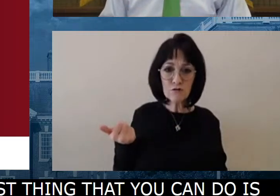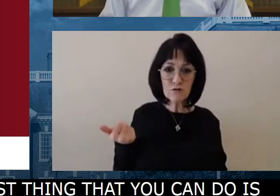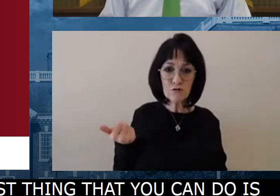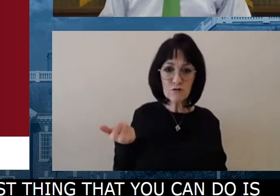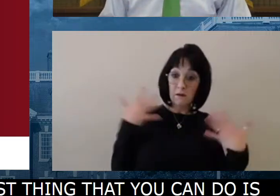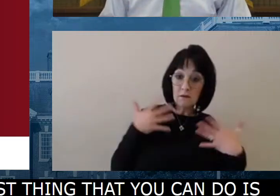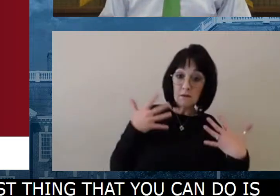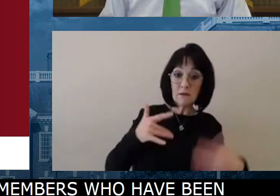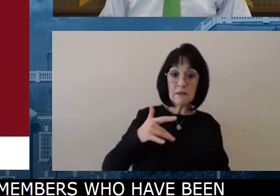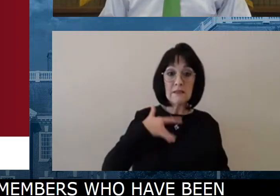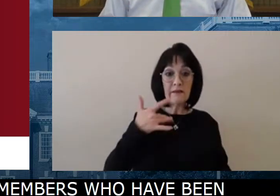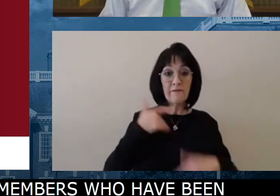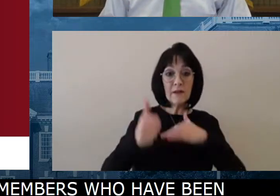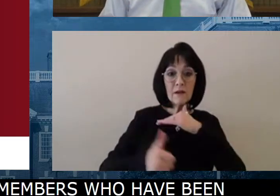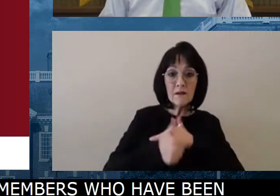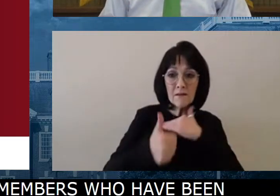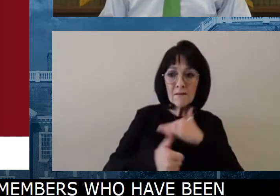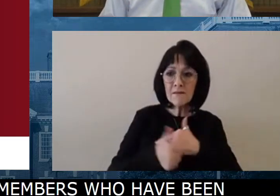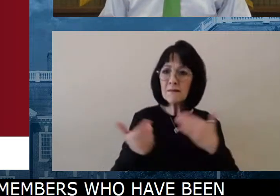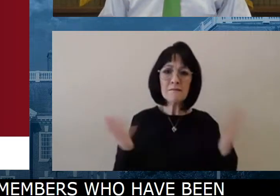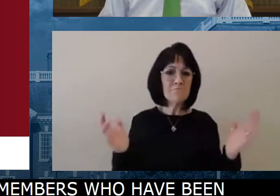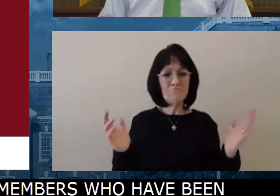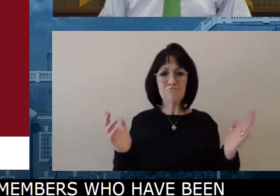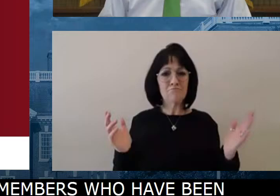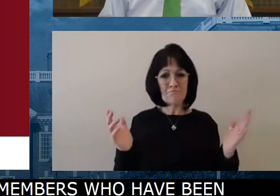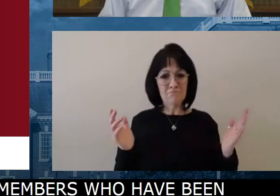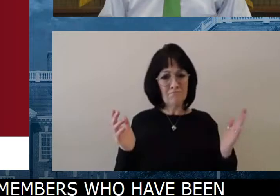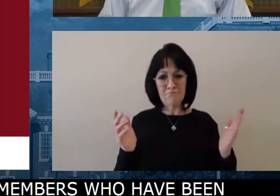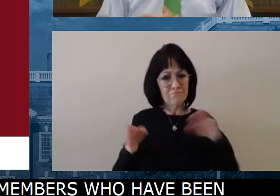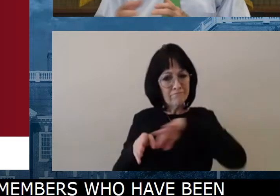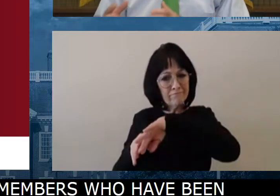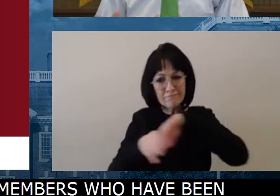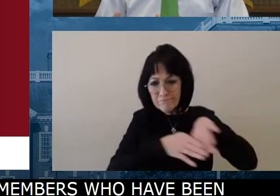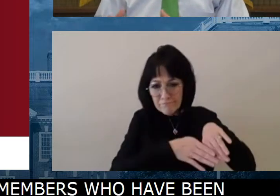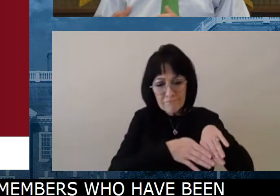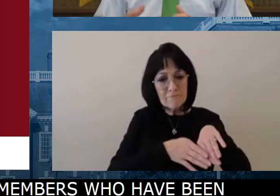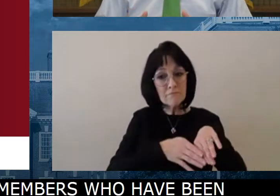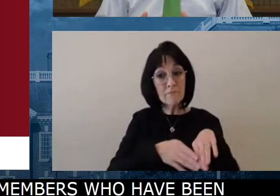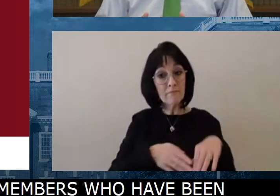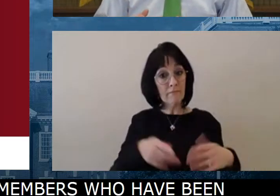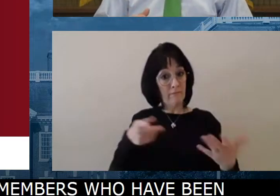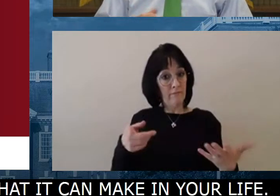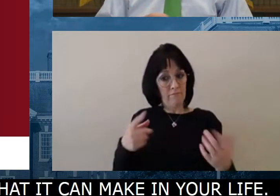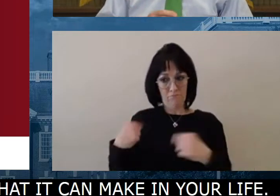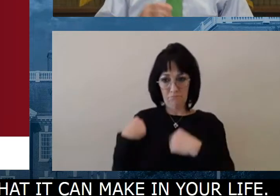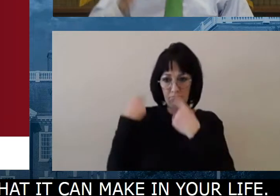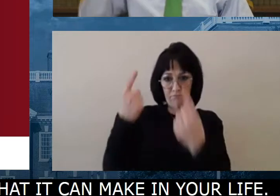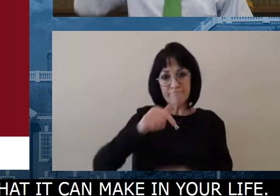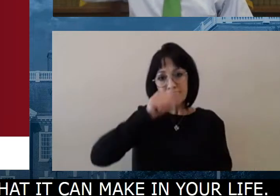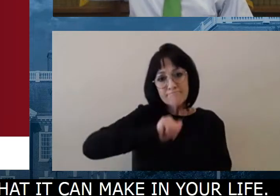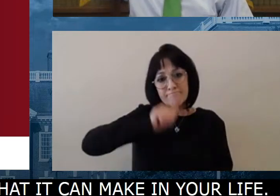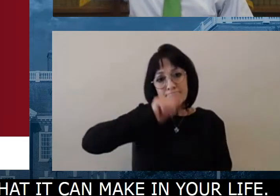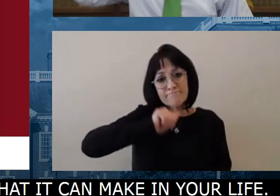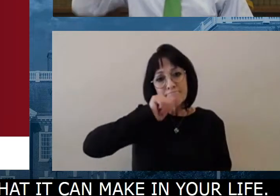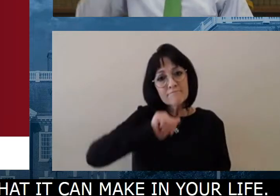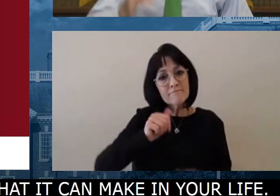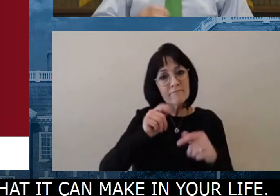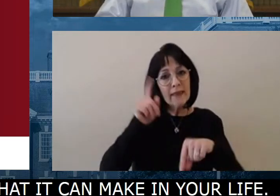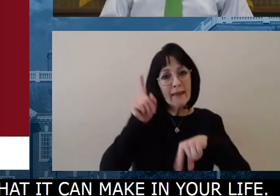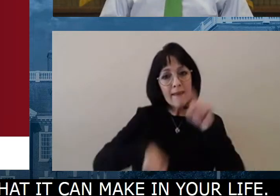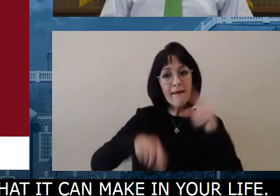do with your family members and loved ones safely if you or your family member is